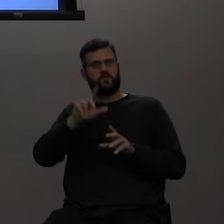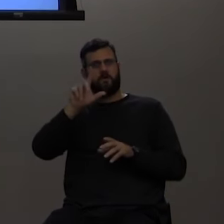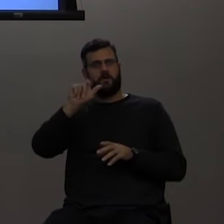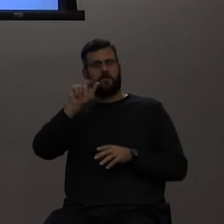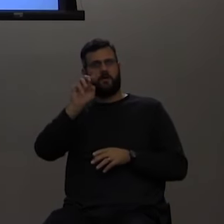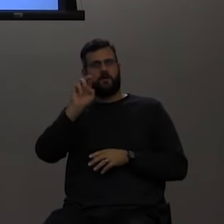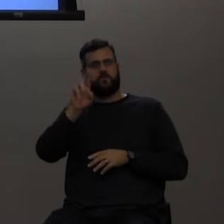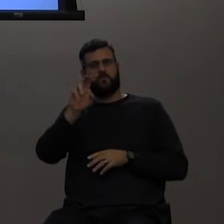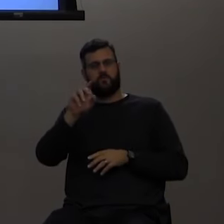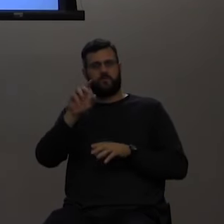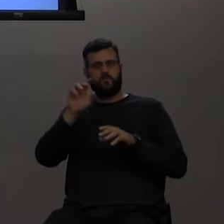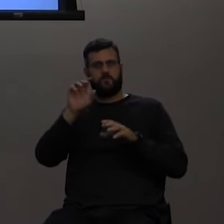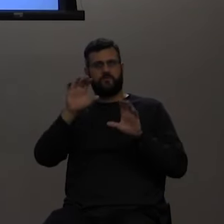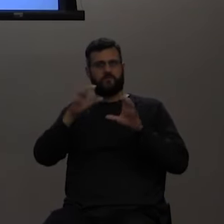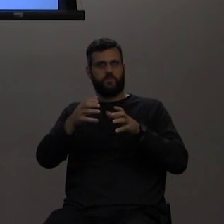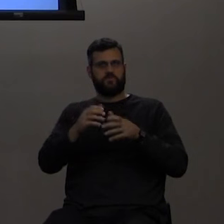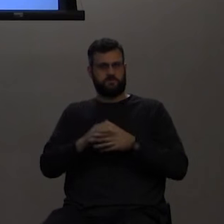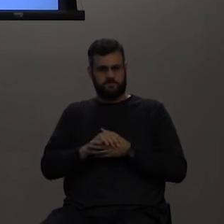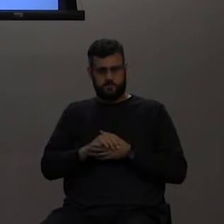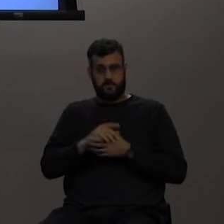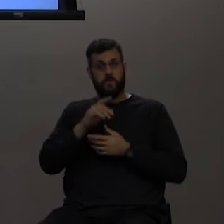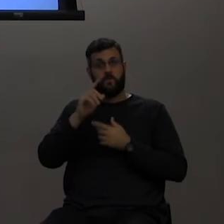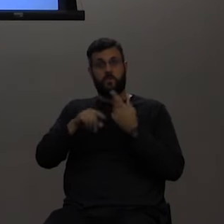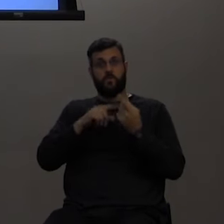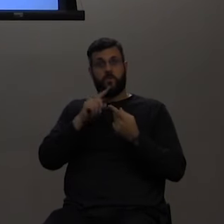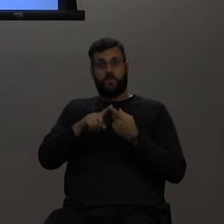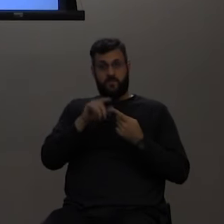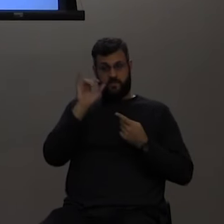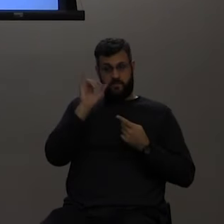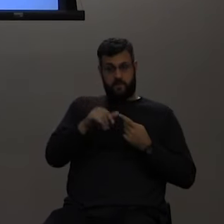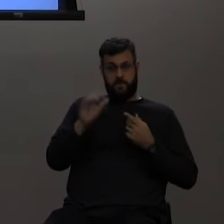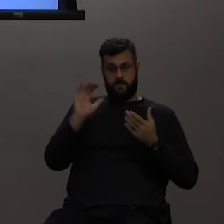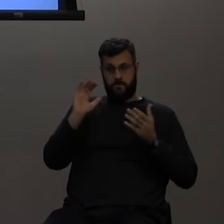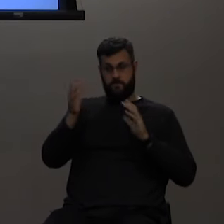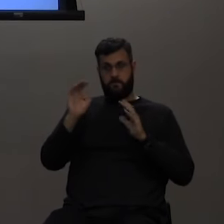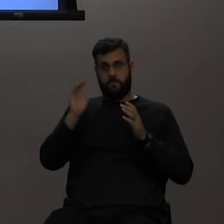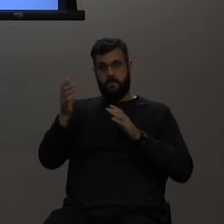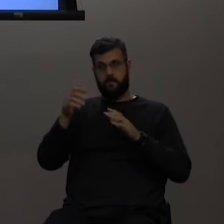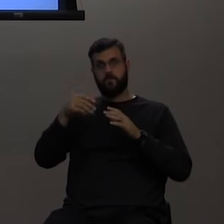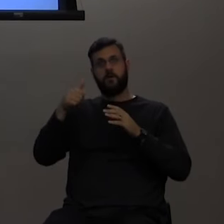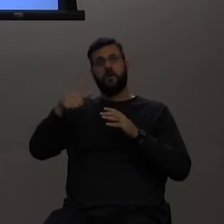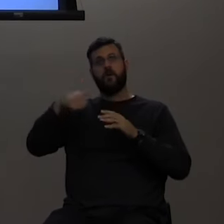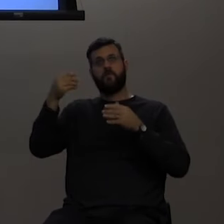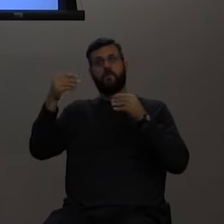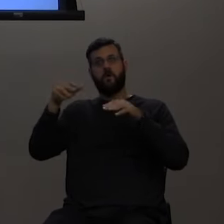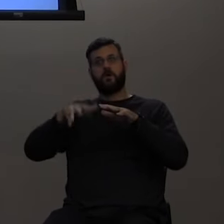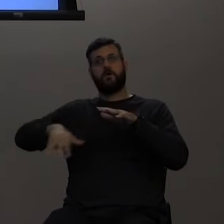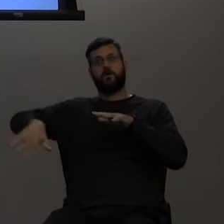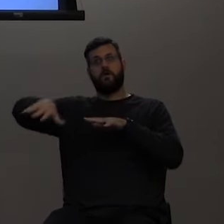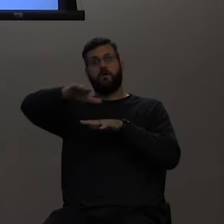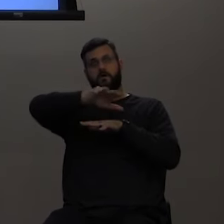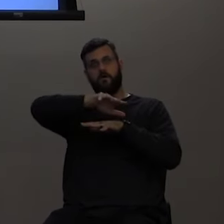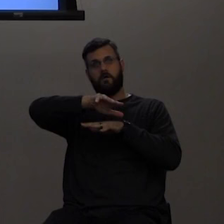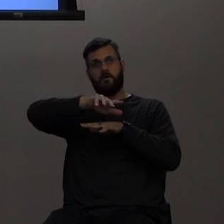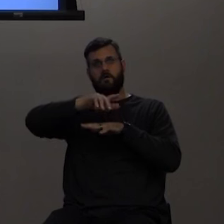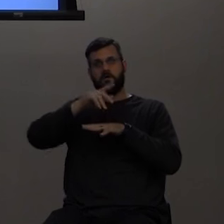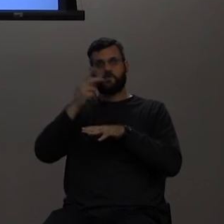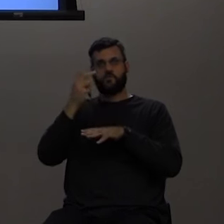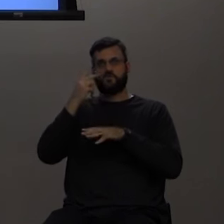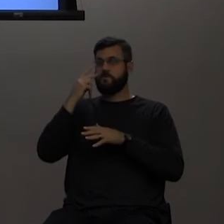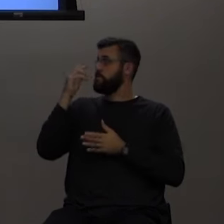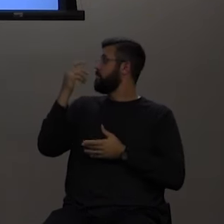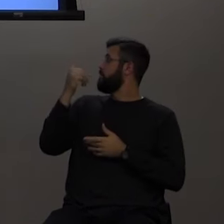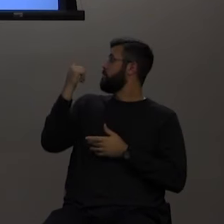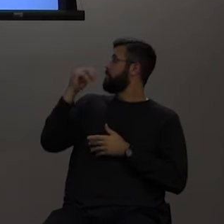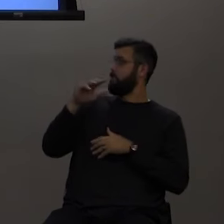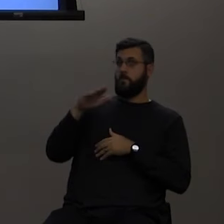force. And when we compare that to the surrounding market, which is the lower portion of this